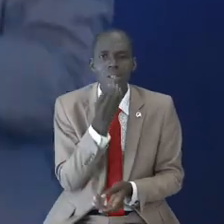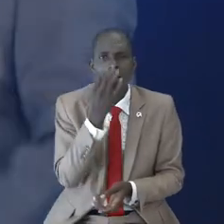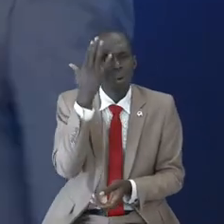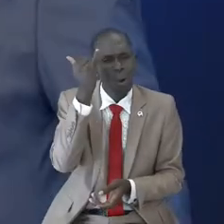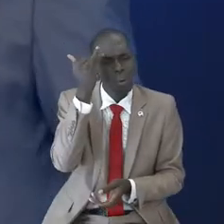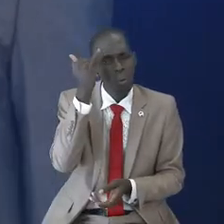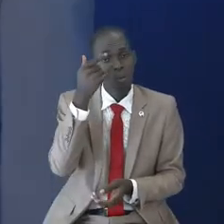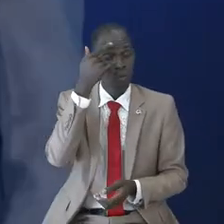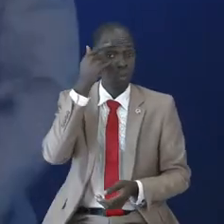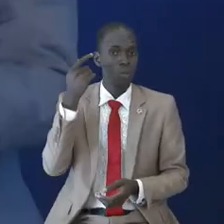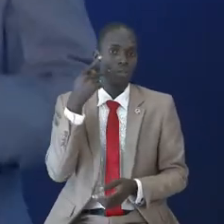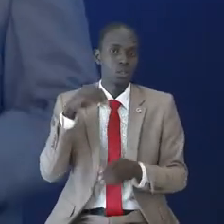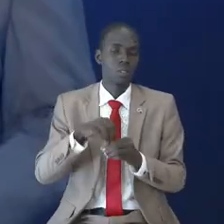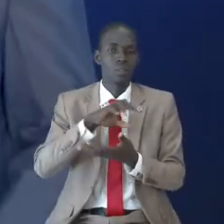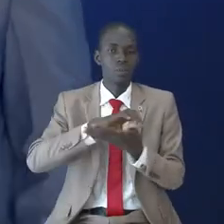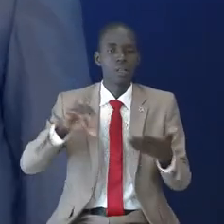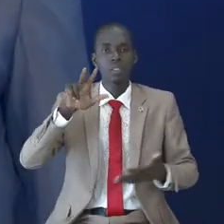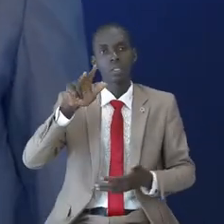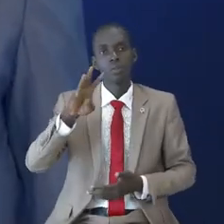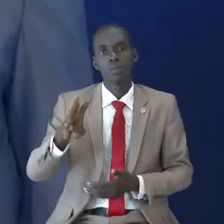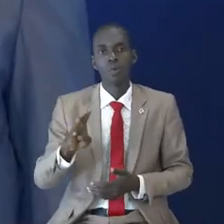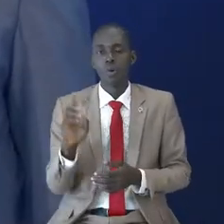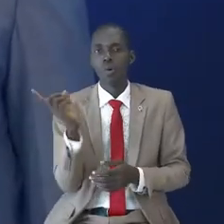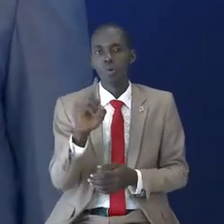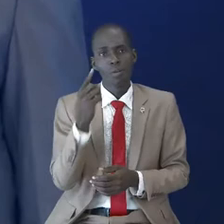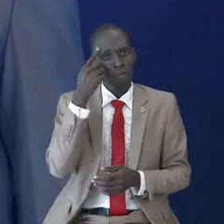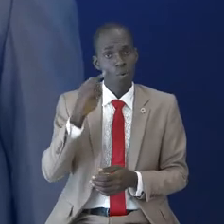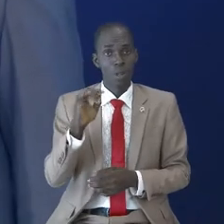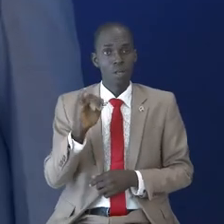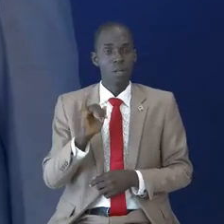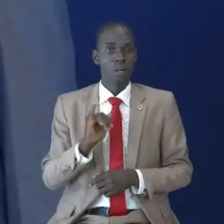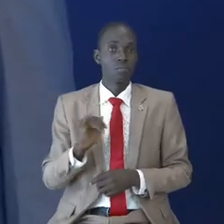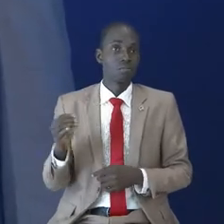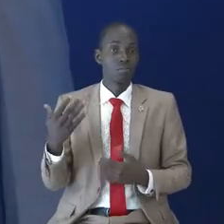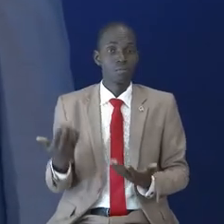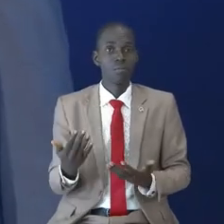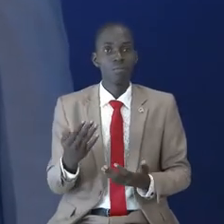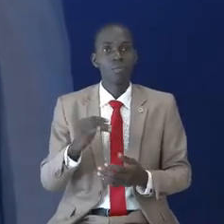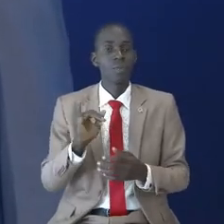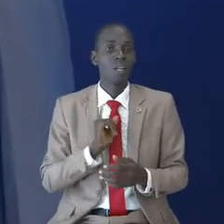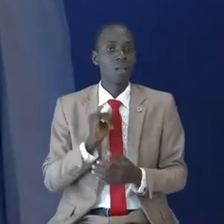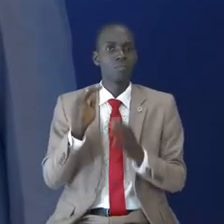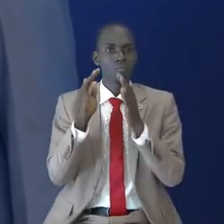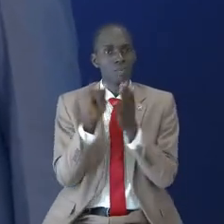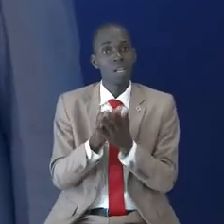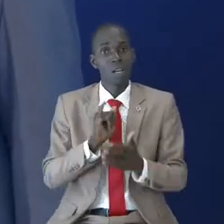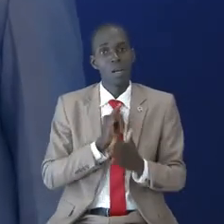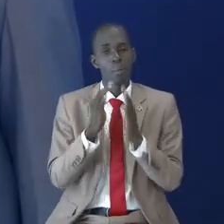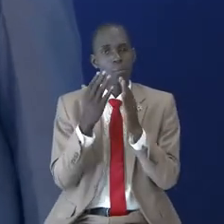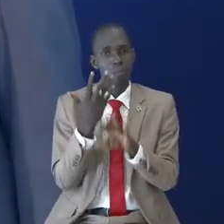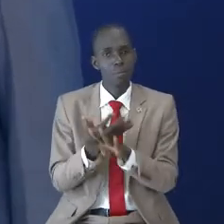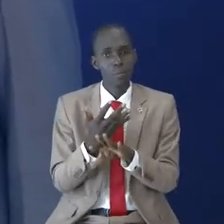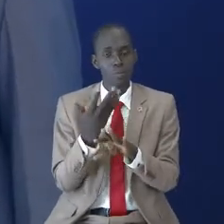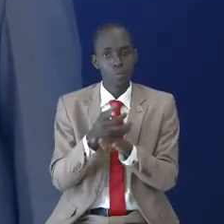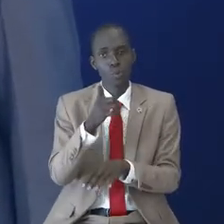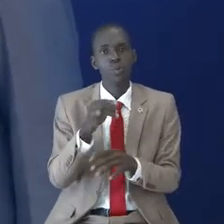Look at verse 34. In verse 34, wherefore I pray you, I plead with you, to take some